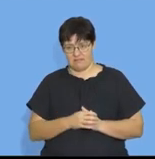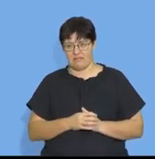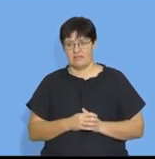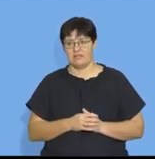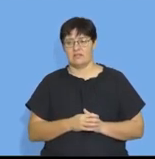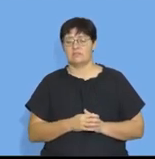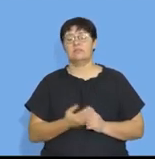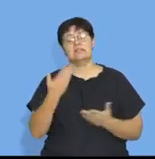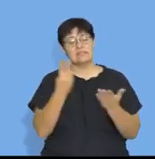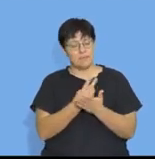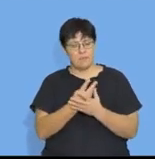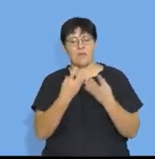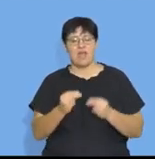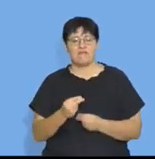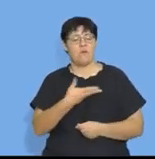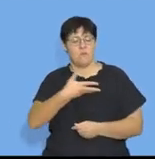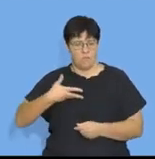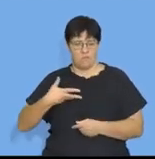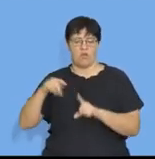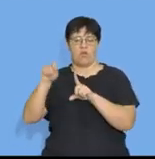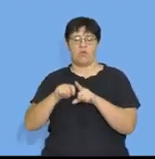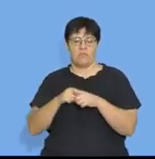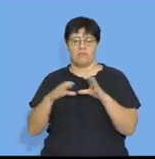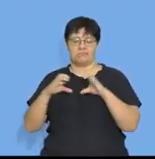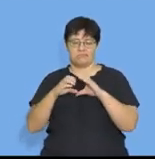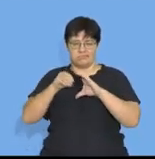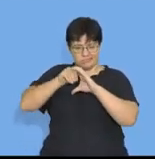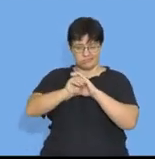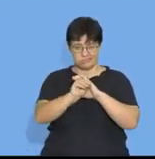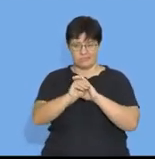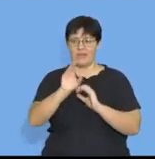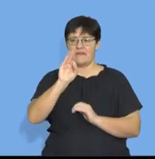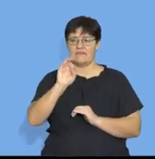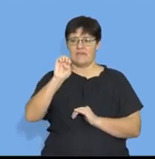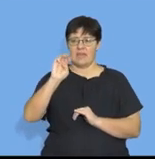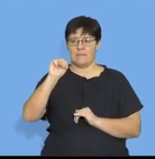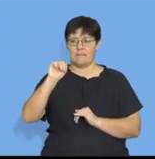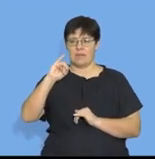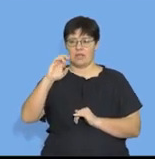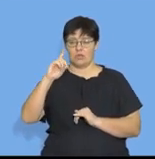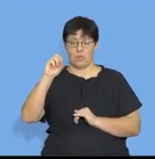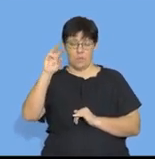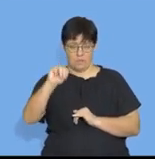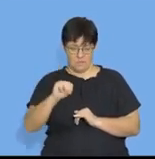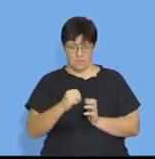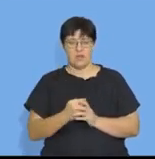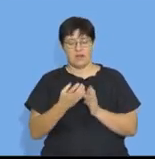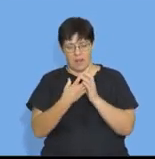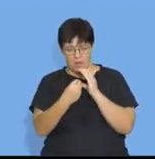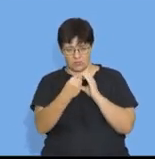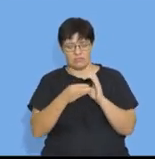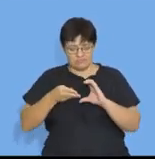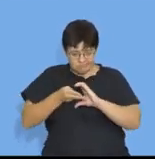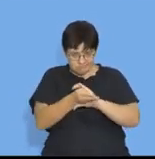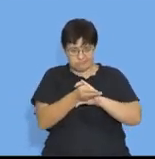opened. Okay, we also have female condoms called femidoms, and this is a condom that